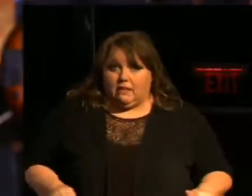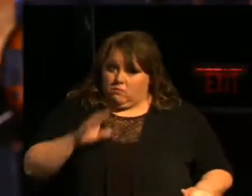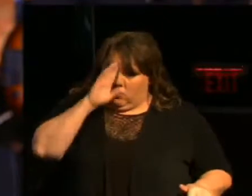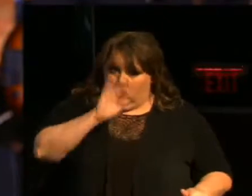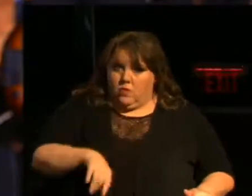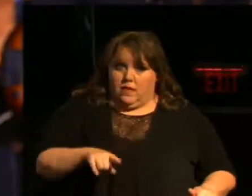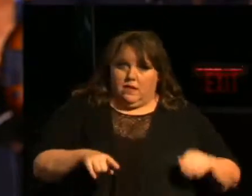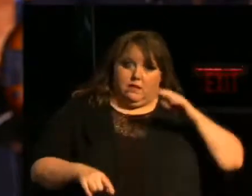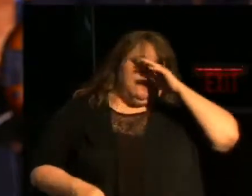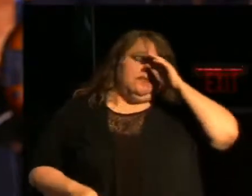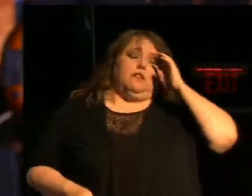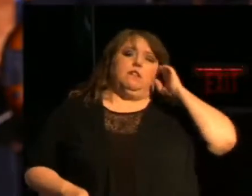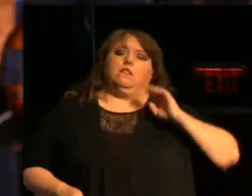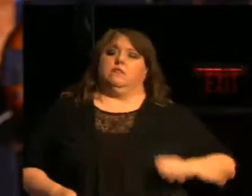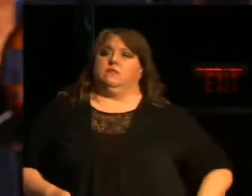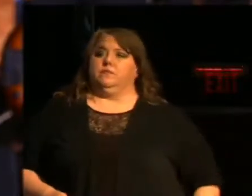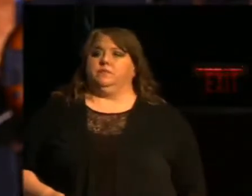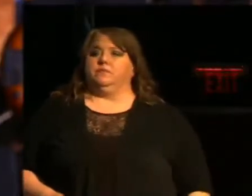new breeze blew in.